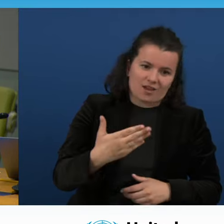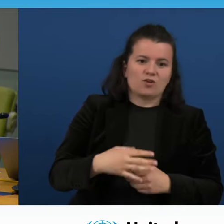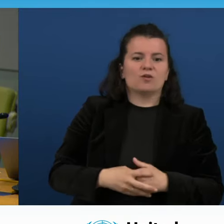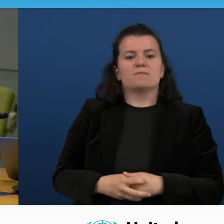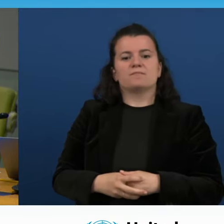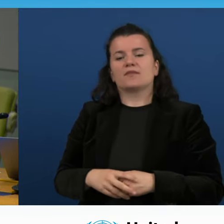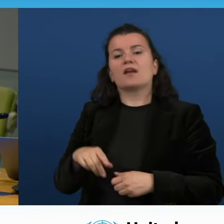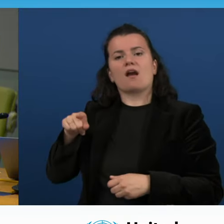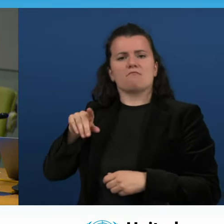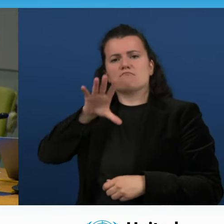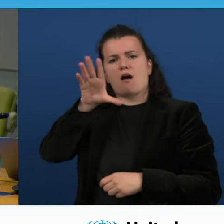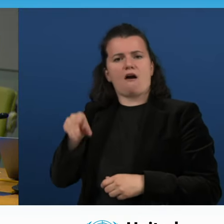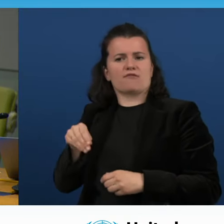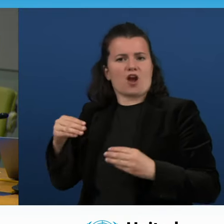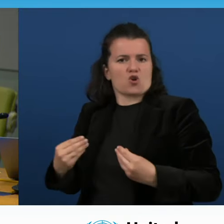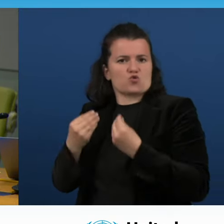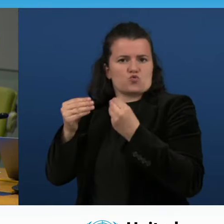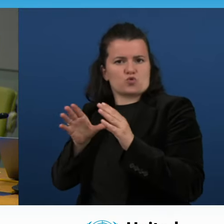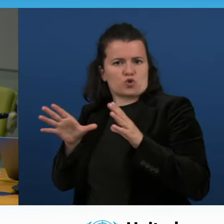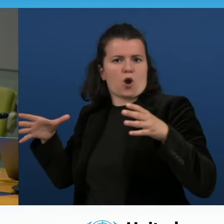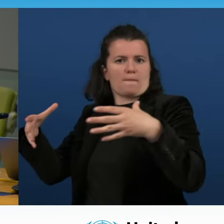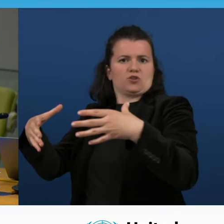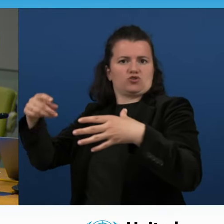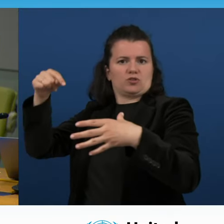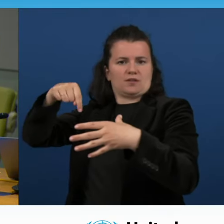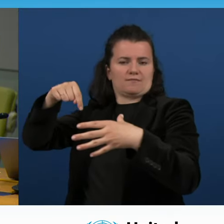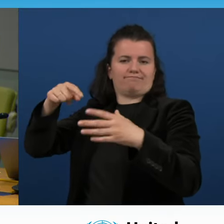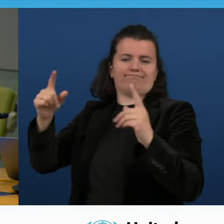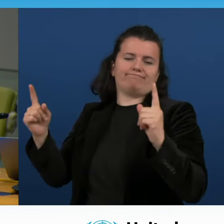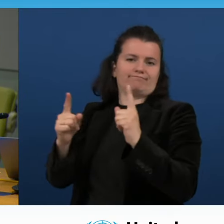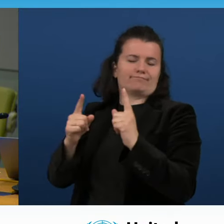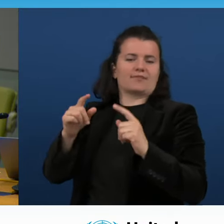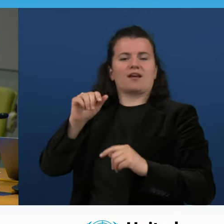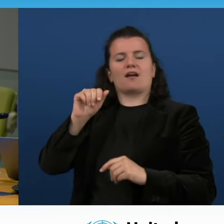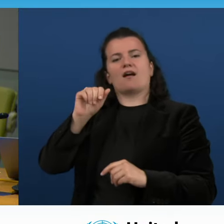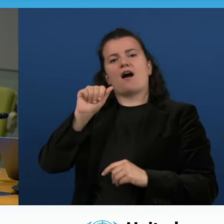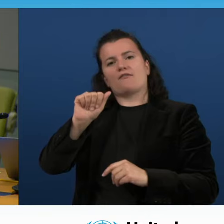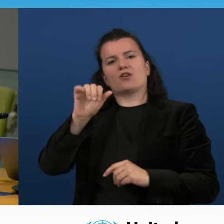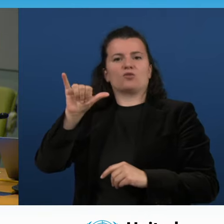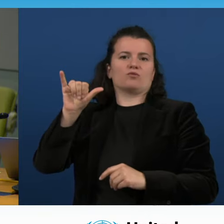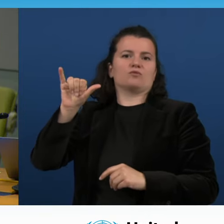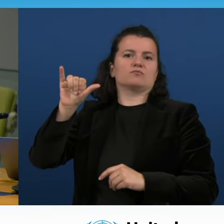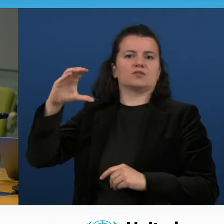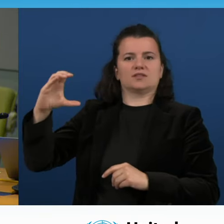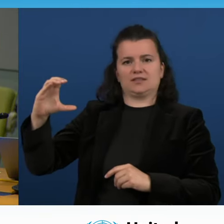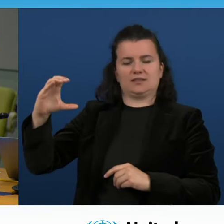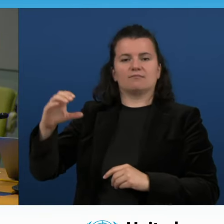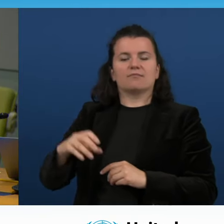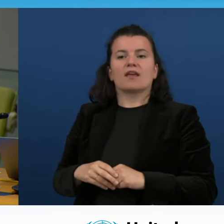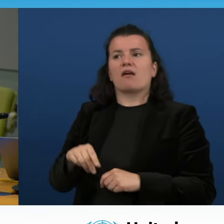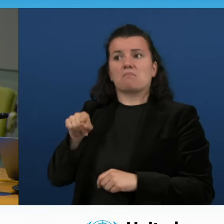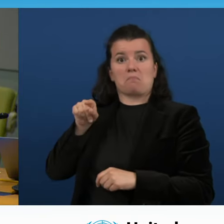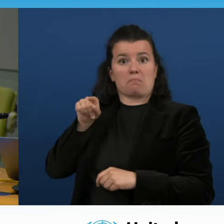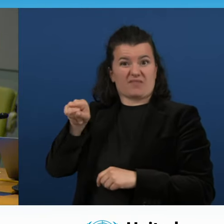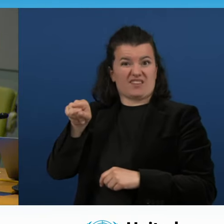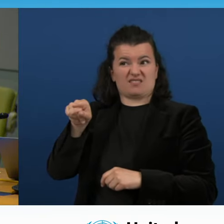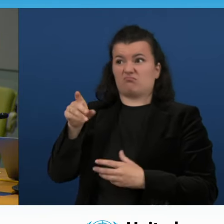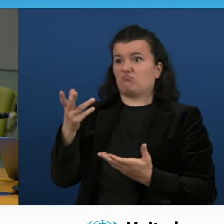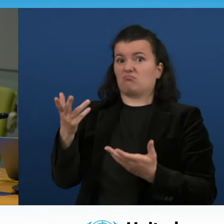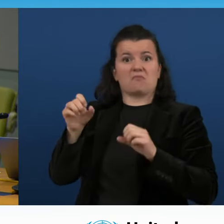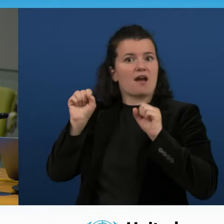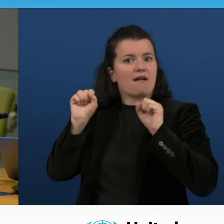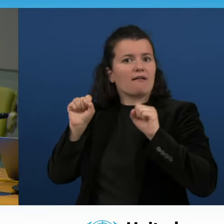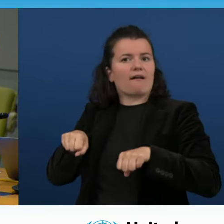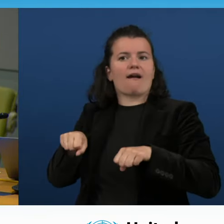obviously can provide capacity building for young people, being able to, you know, capacitate